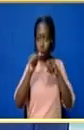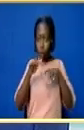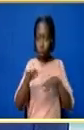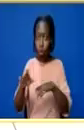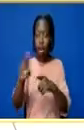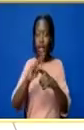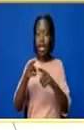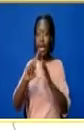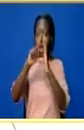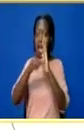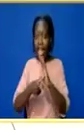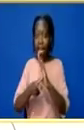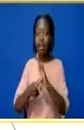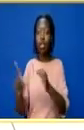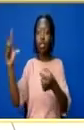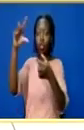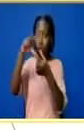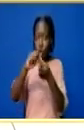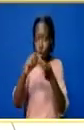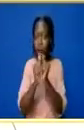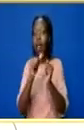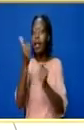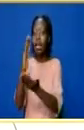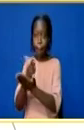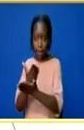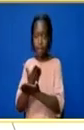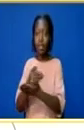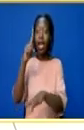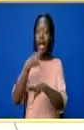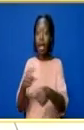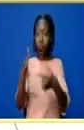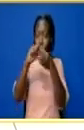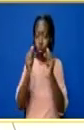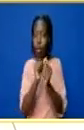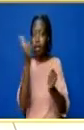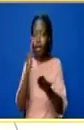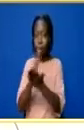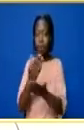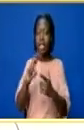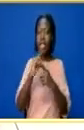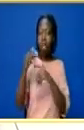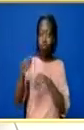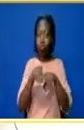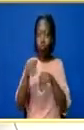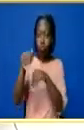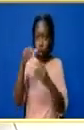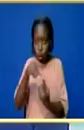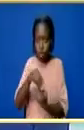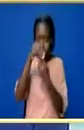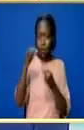joins these paths. Once it joins those paths, they follow a simple channel.